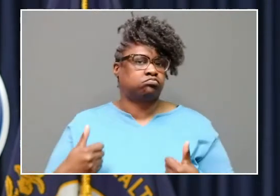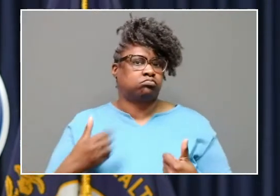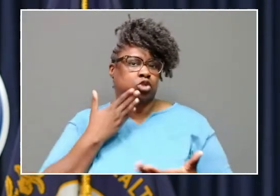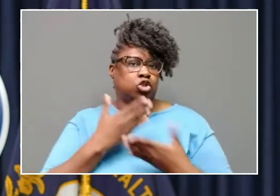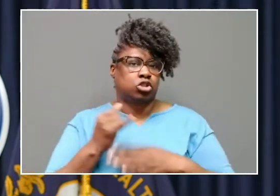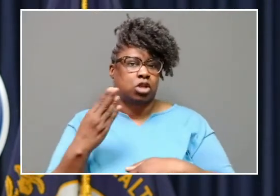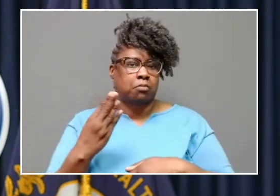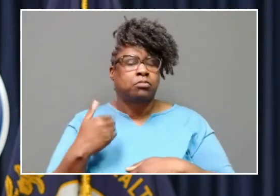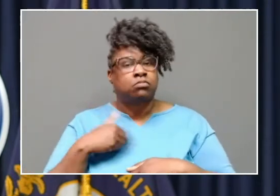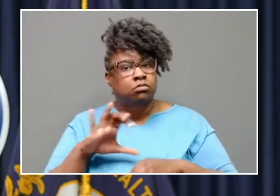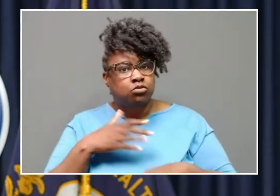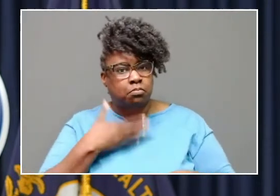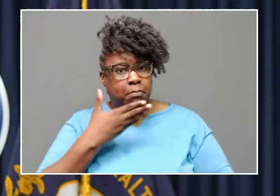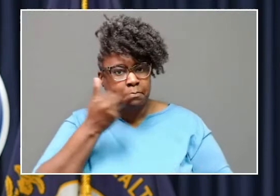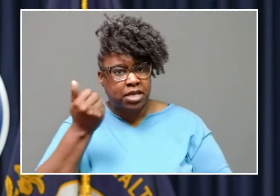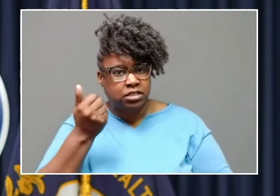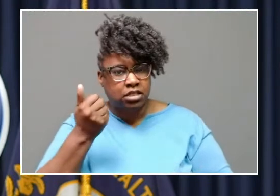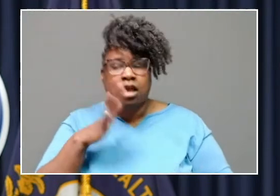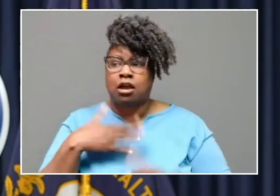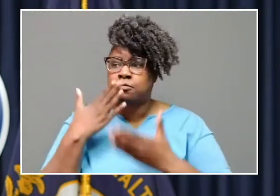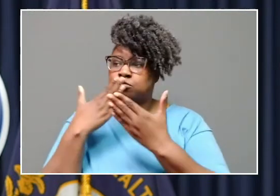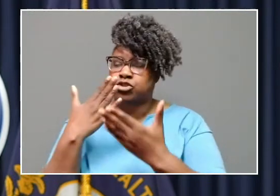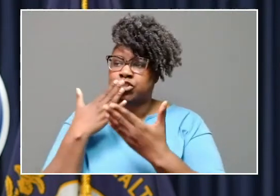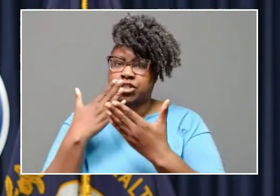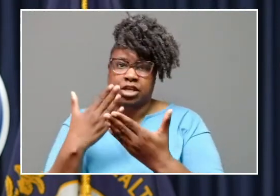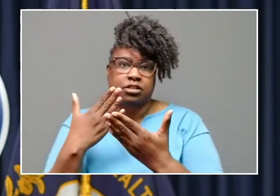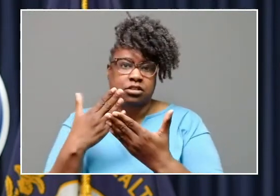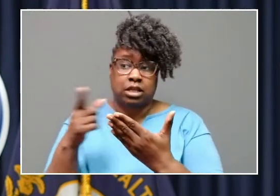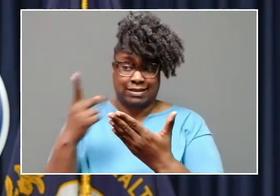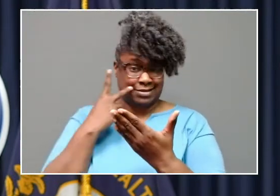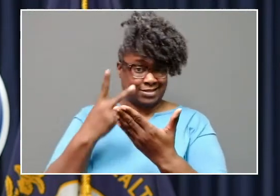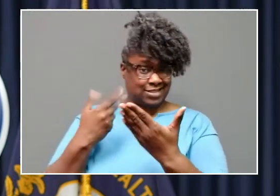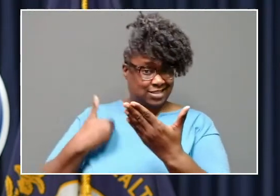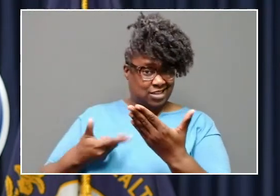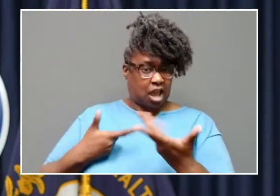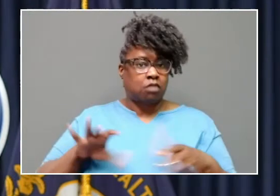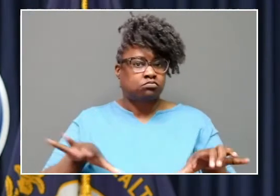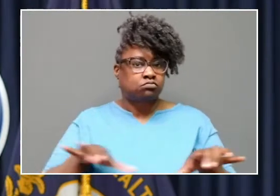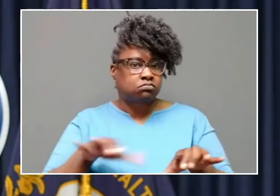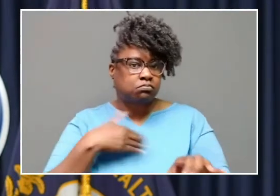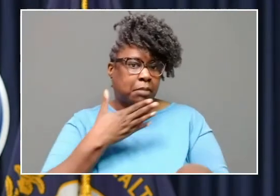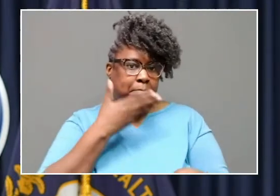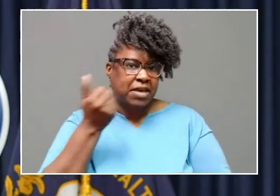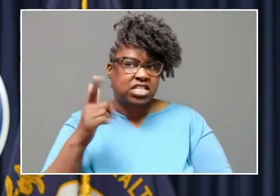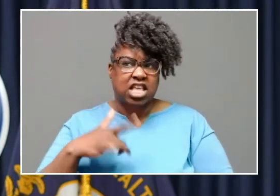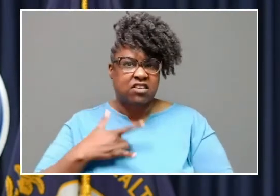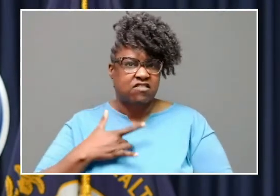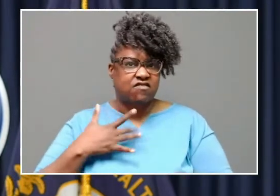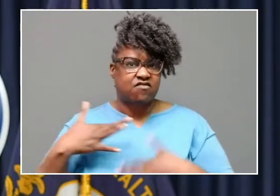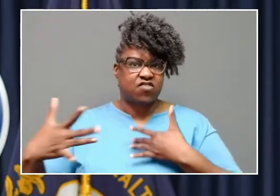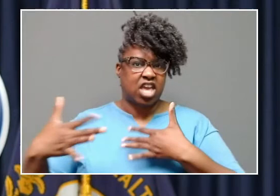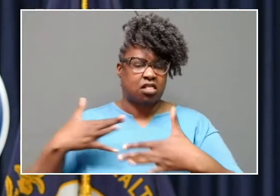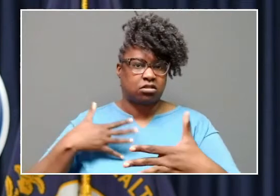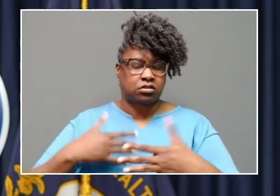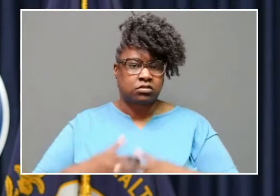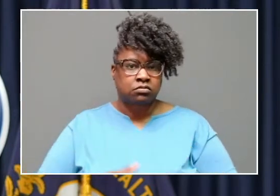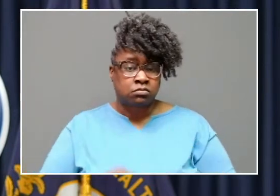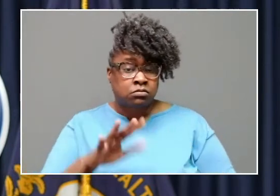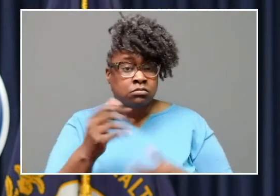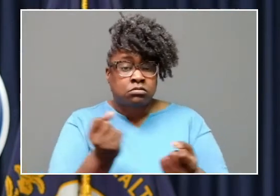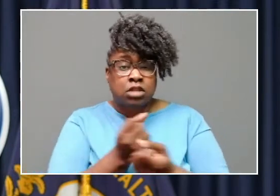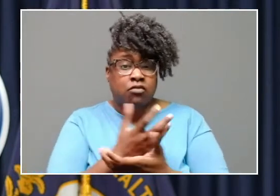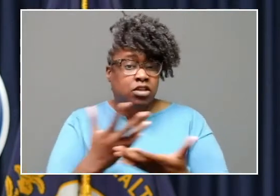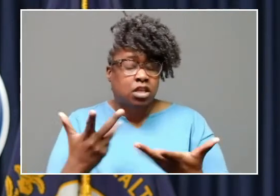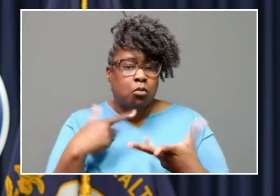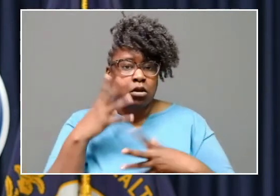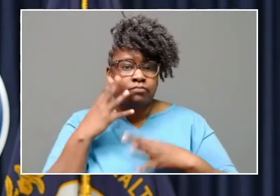best. And I appreciate that they see that and that they feel that. I think with everything we have been through in